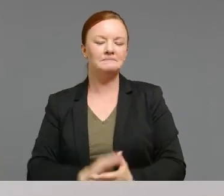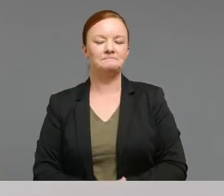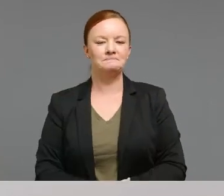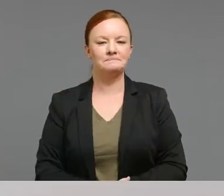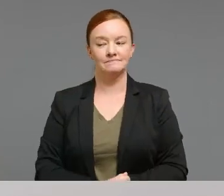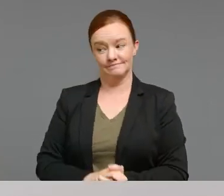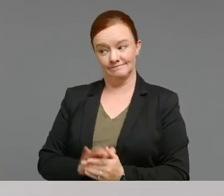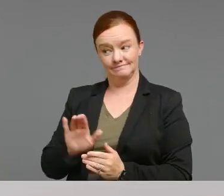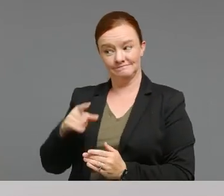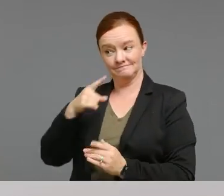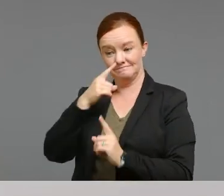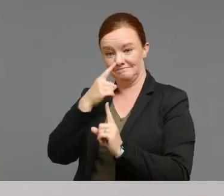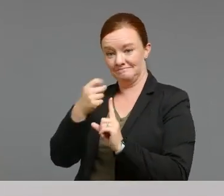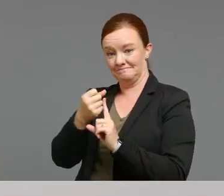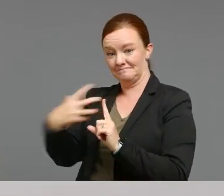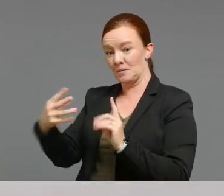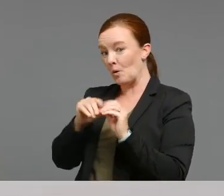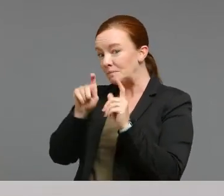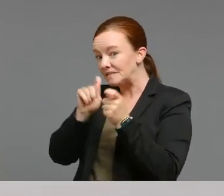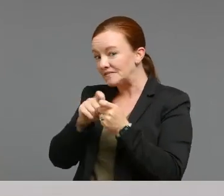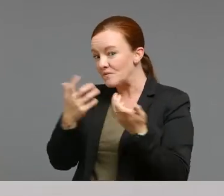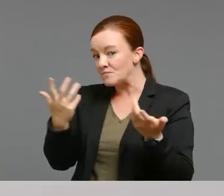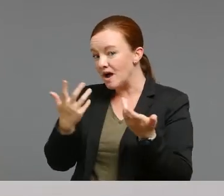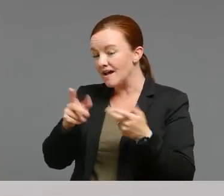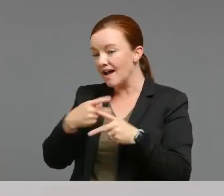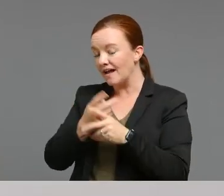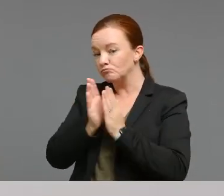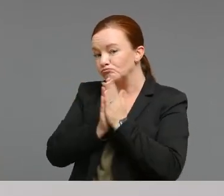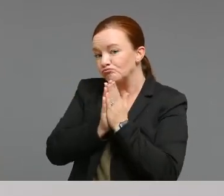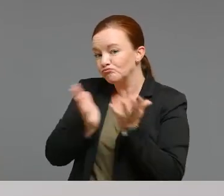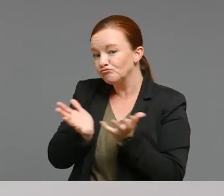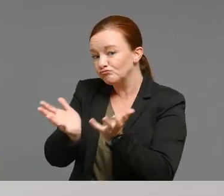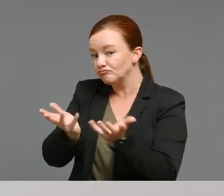Can you be more specific about what kind of incentive you're thinking about?